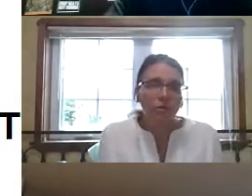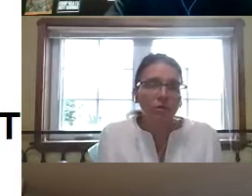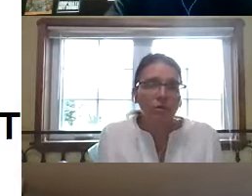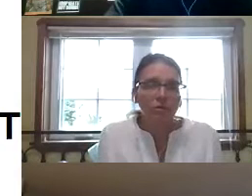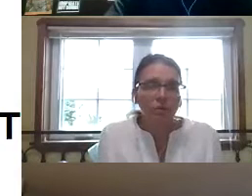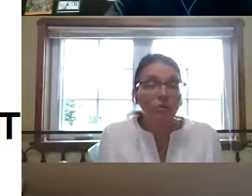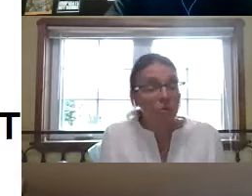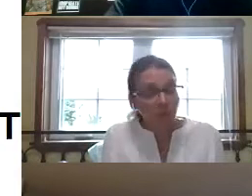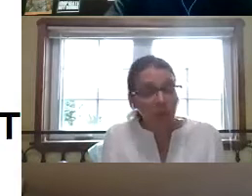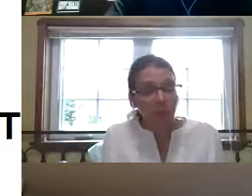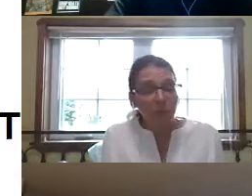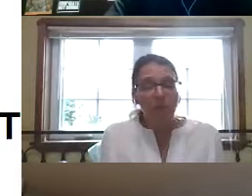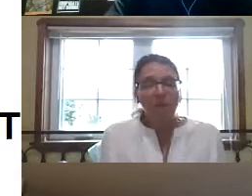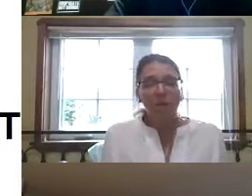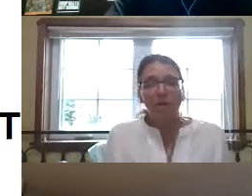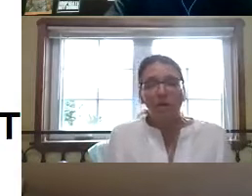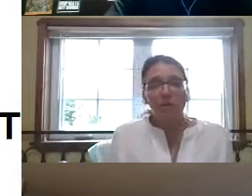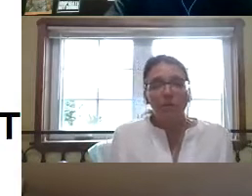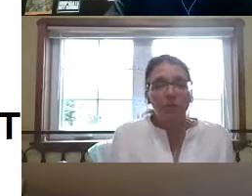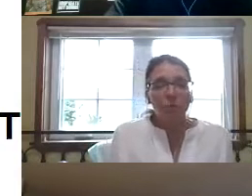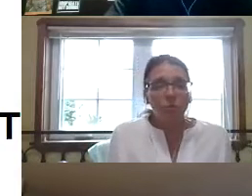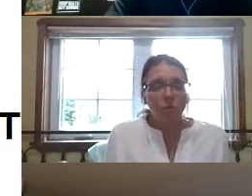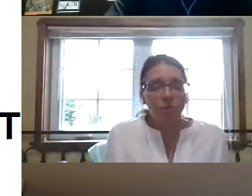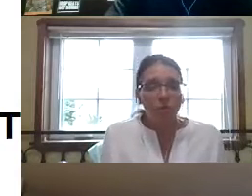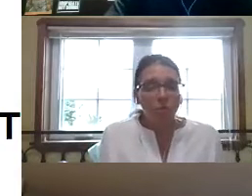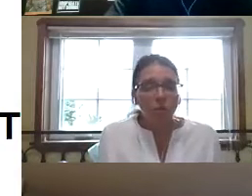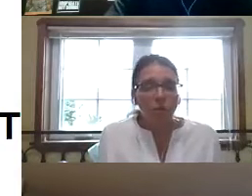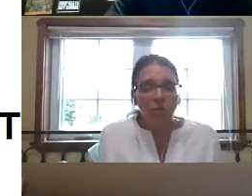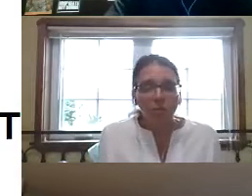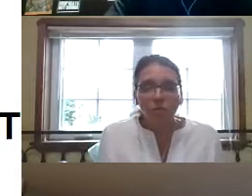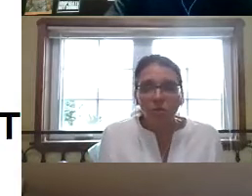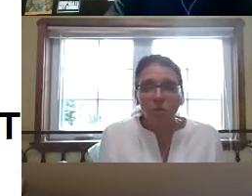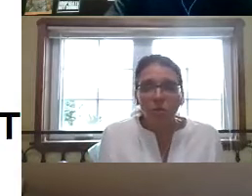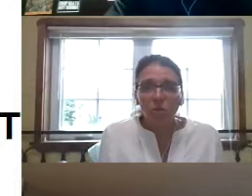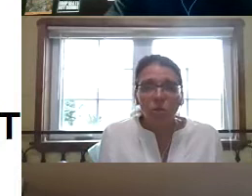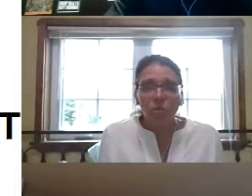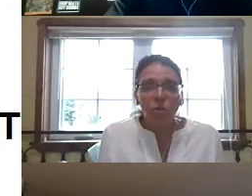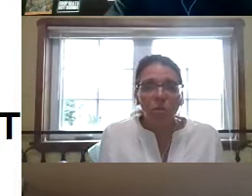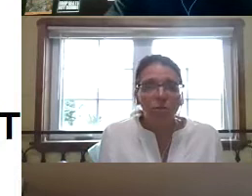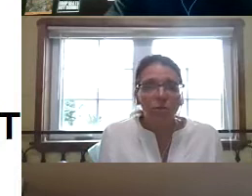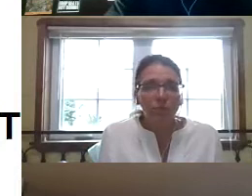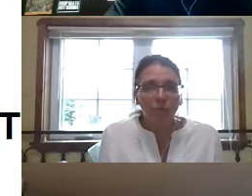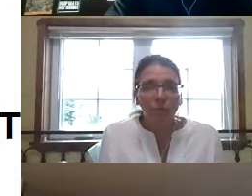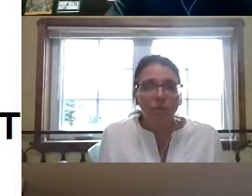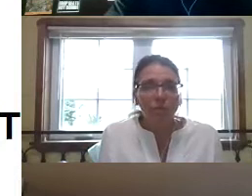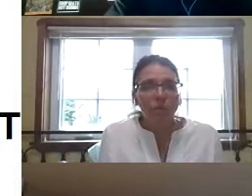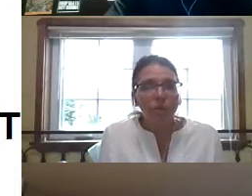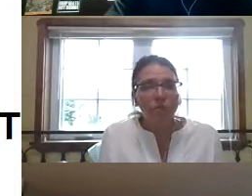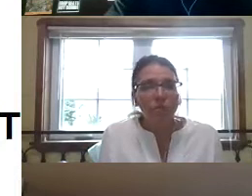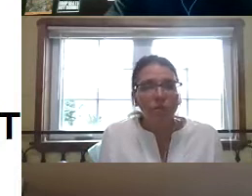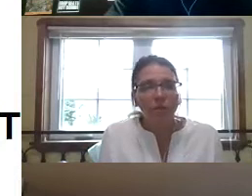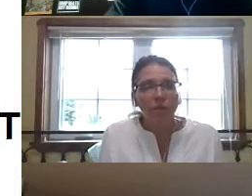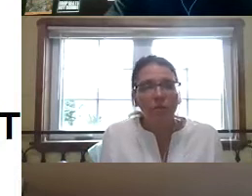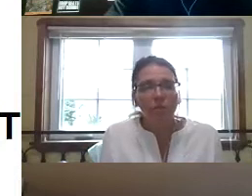are still viable. And we'll talk about maybe what our recommendation is between the two at the end, and get